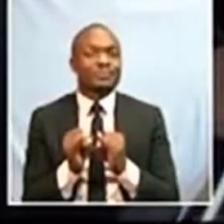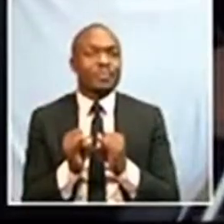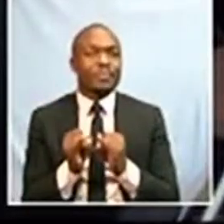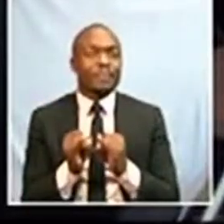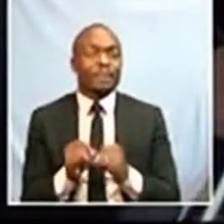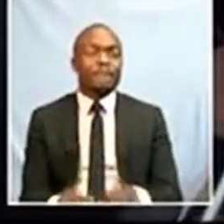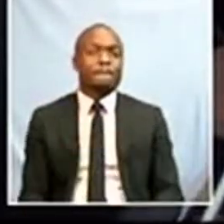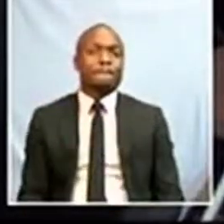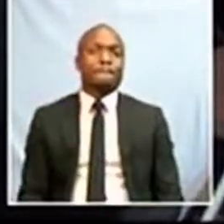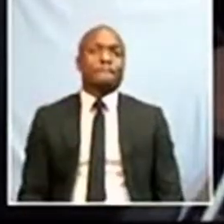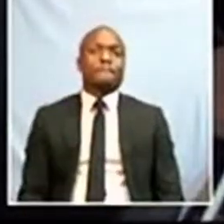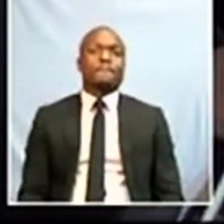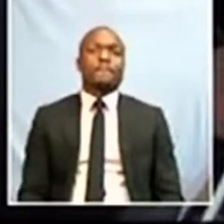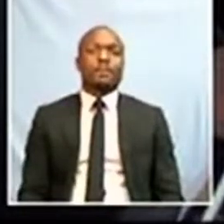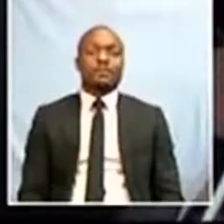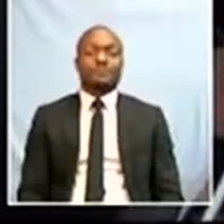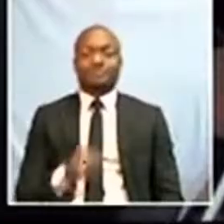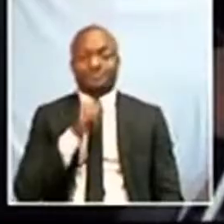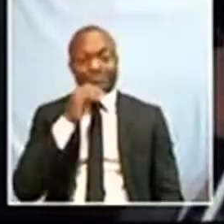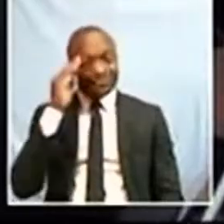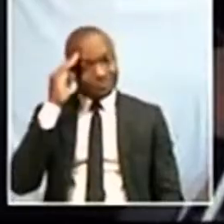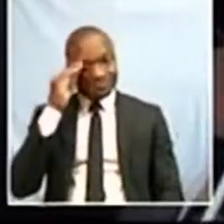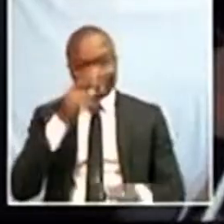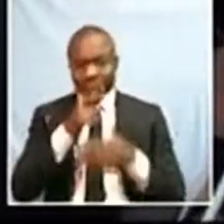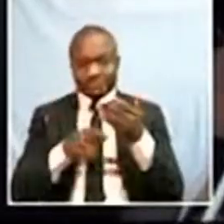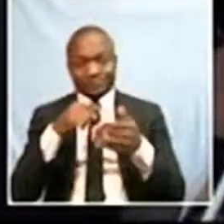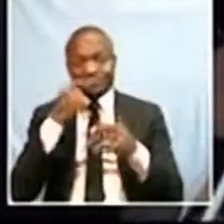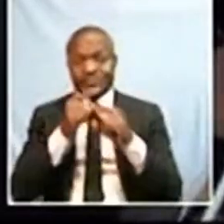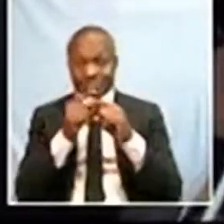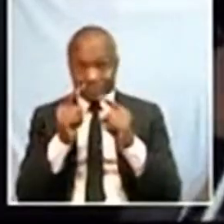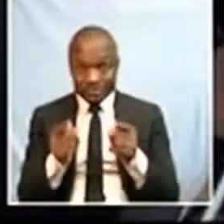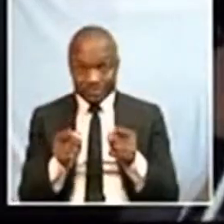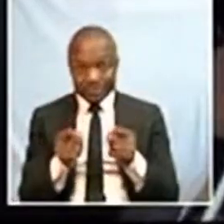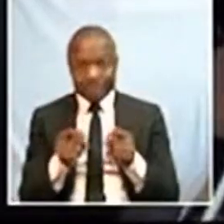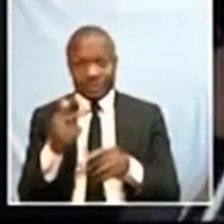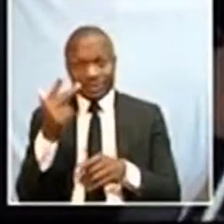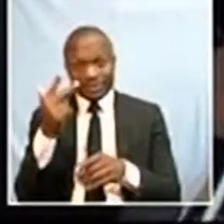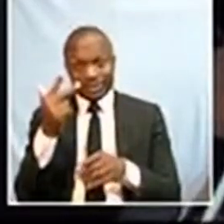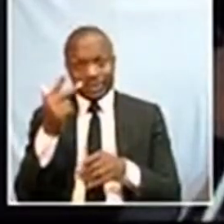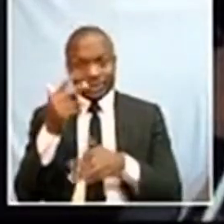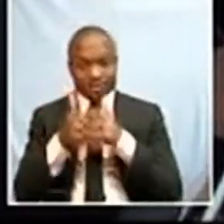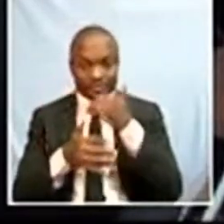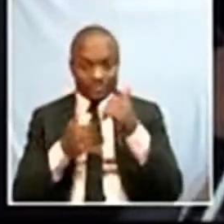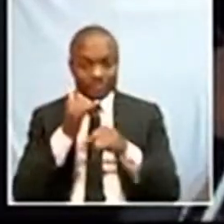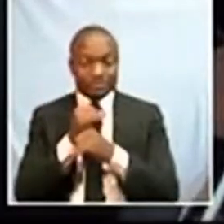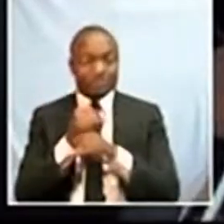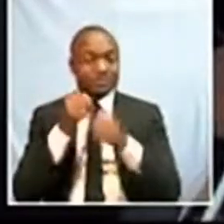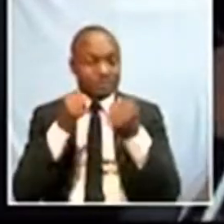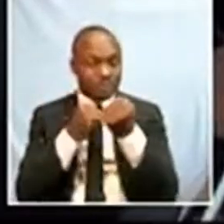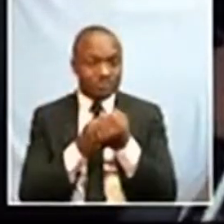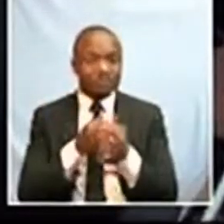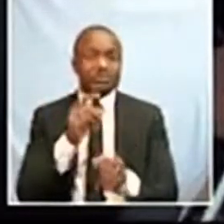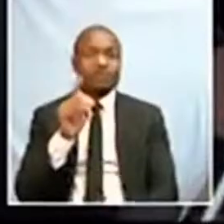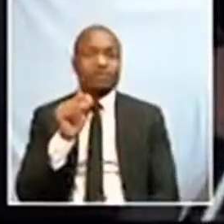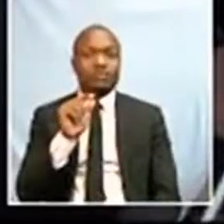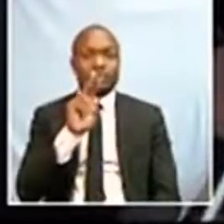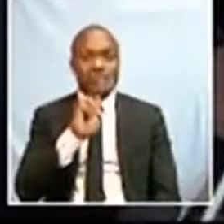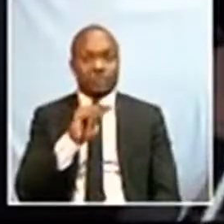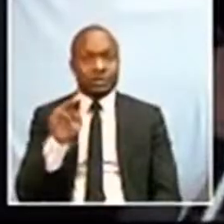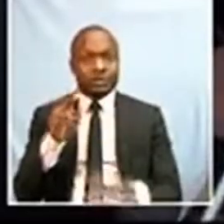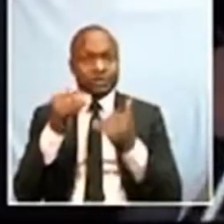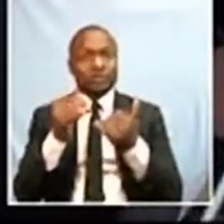I don't know how to put it, but 3 years you are funded in 2022.